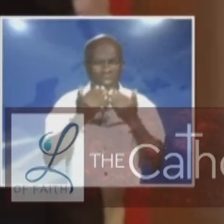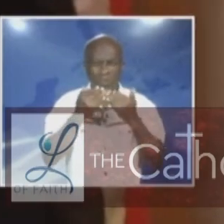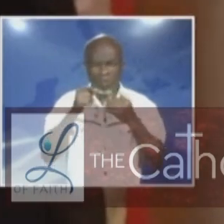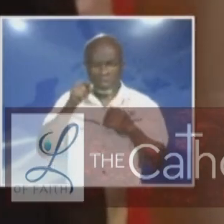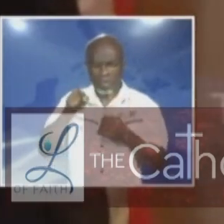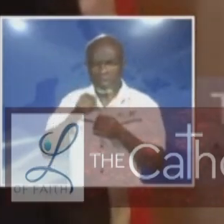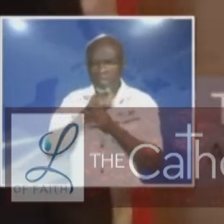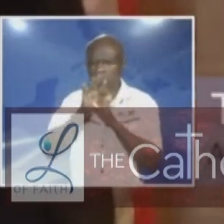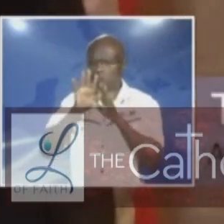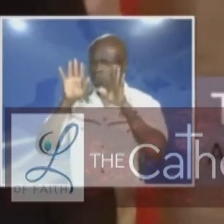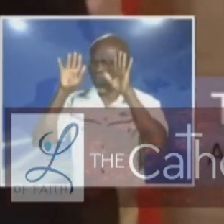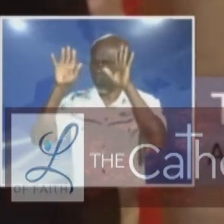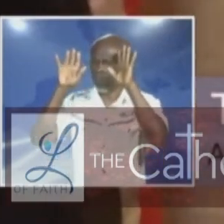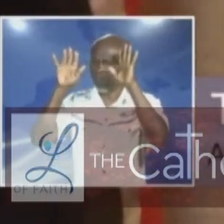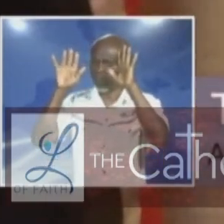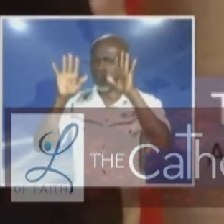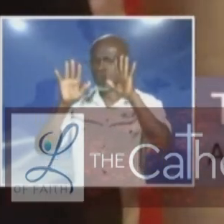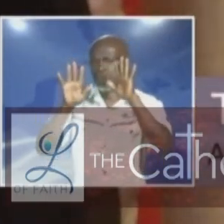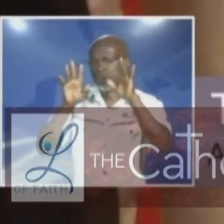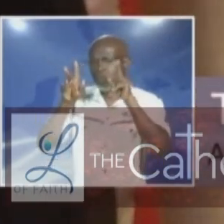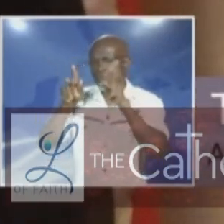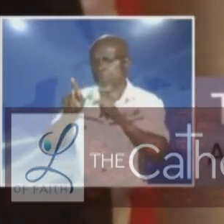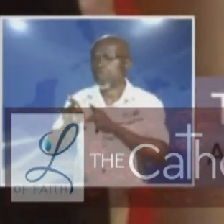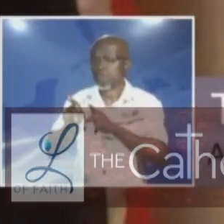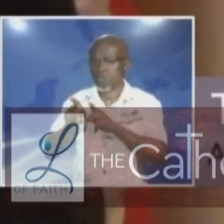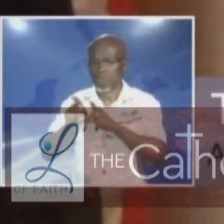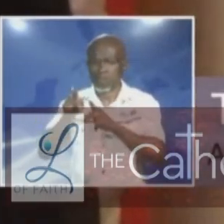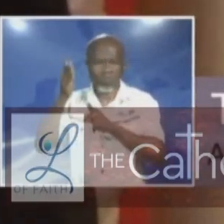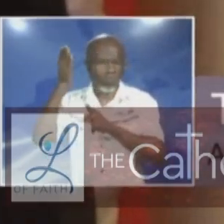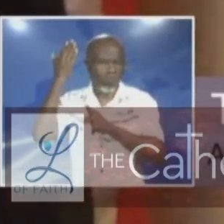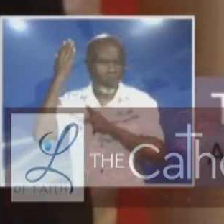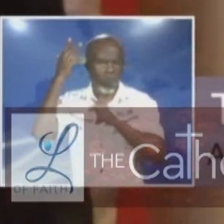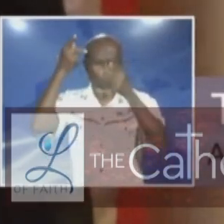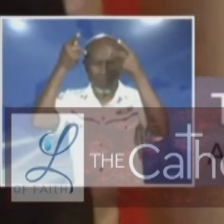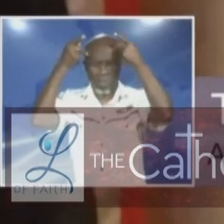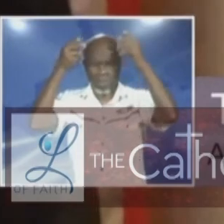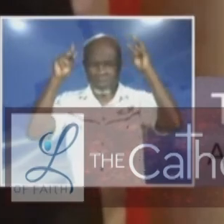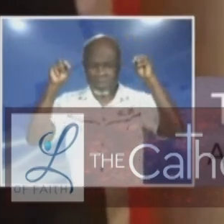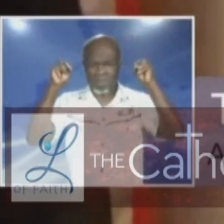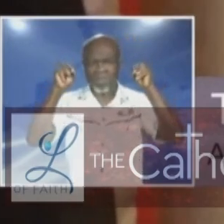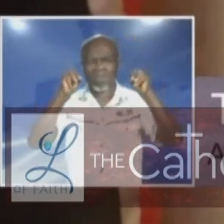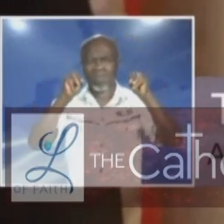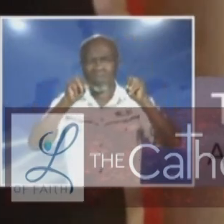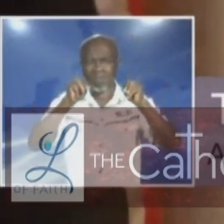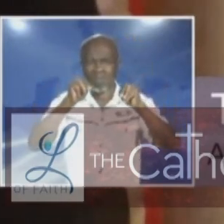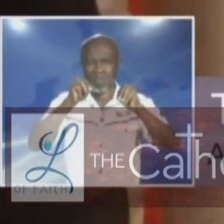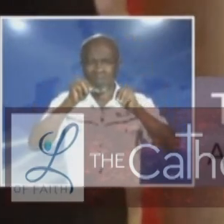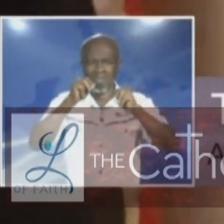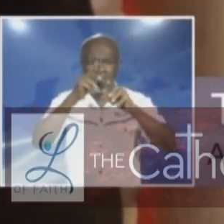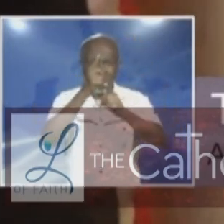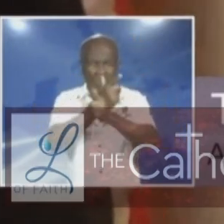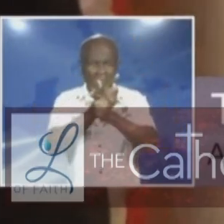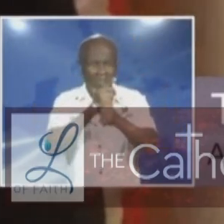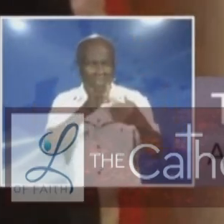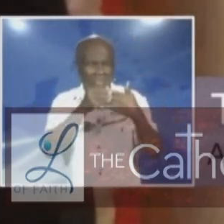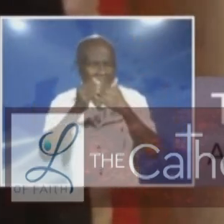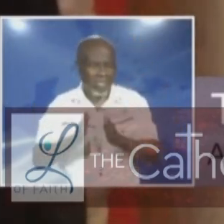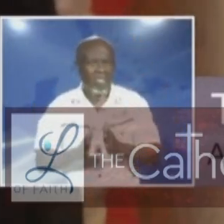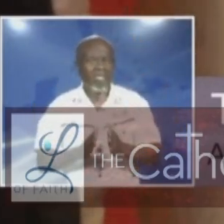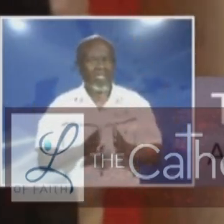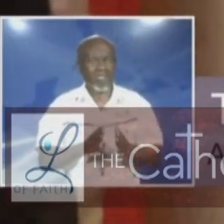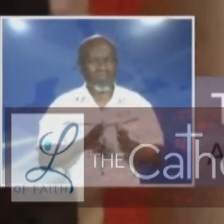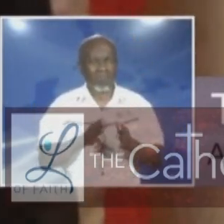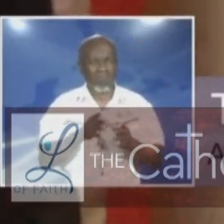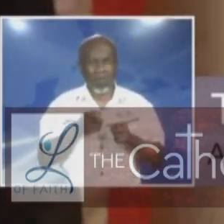beloved citizen, former Prime Minister, Labour leader of our land. We thank you